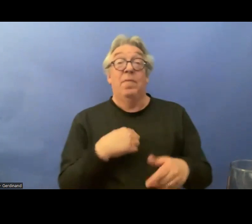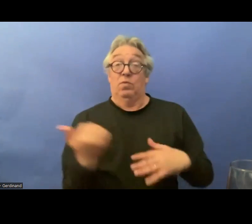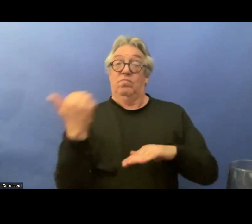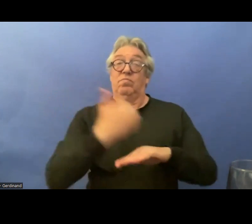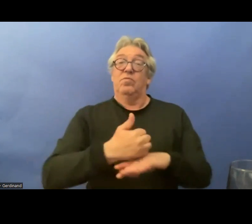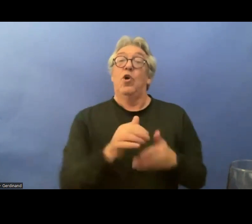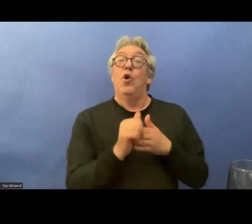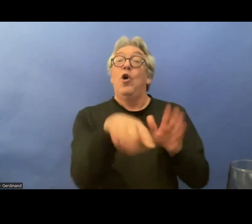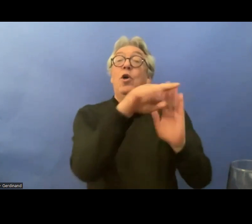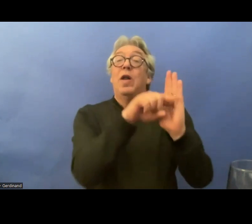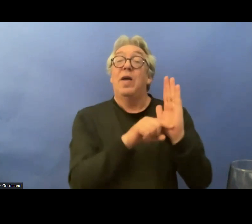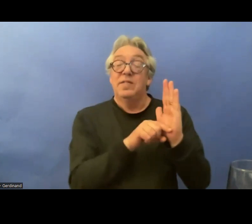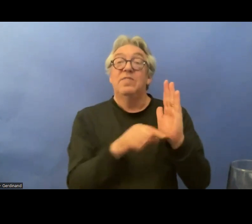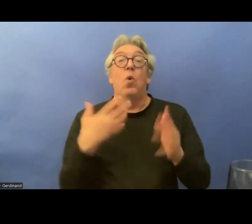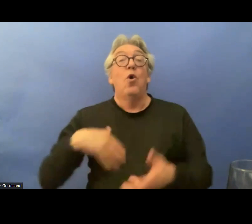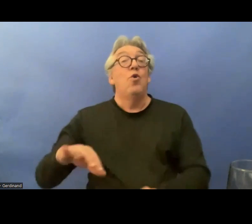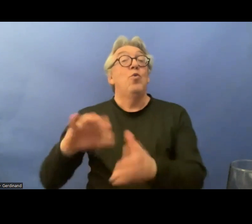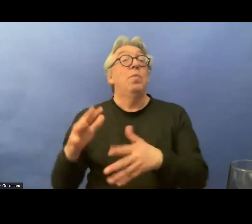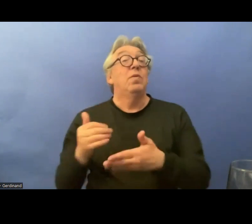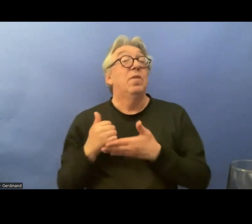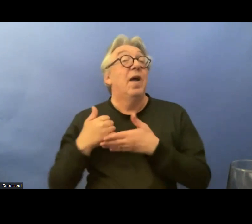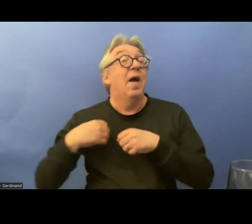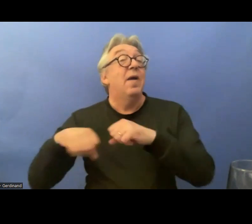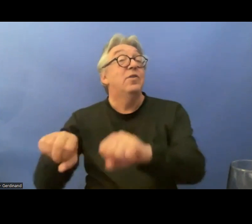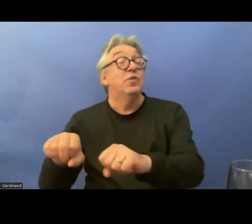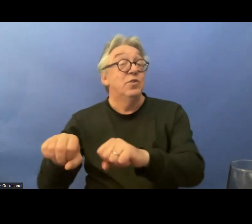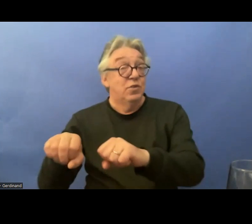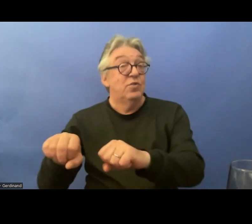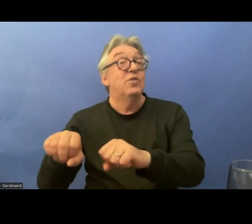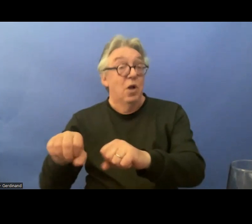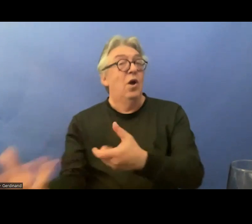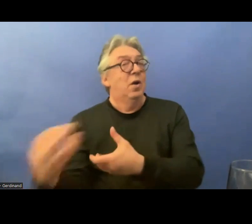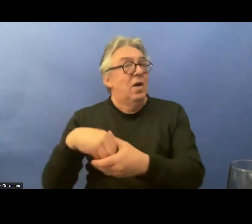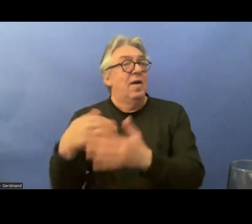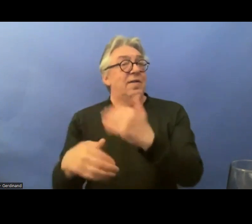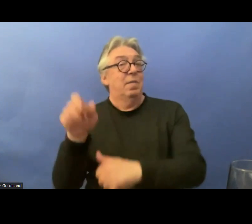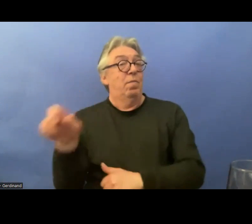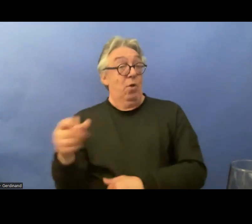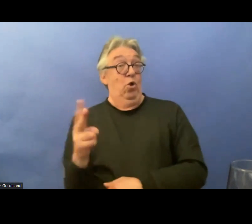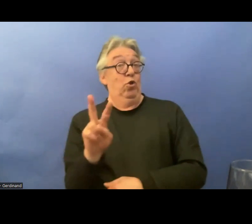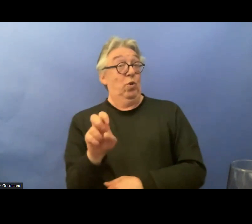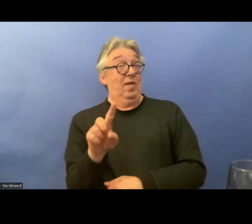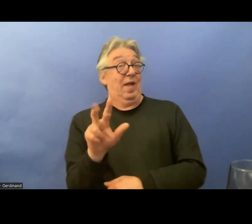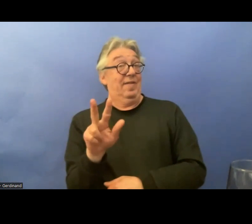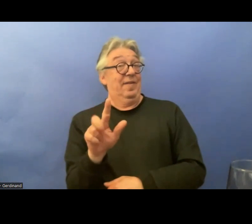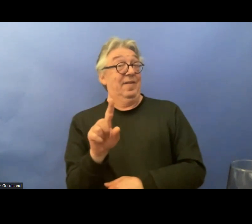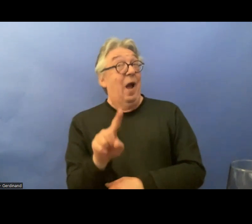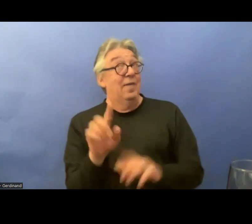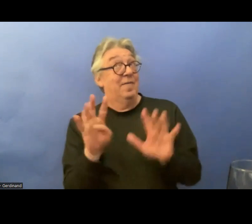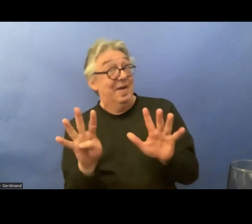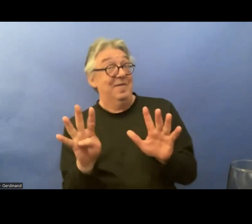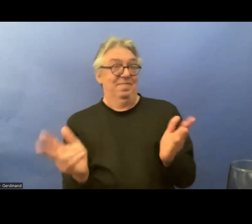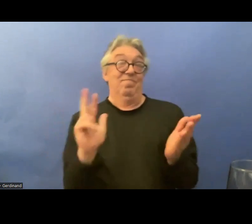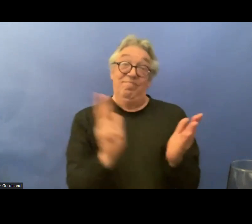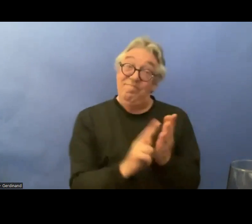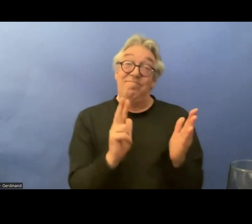with disabilities in humanitarian action was endorsed in 2019. So it's been 5 years, and of course we're gonna, we've heard some of the progress, but